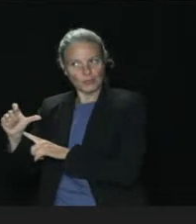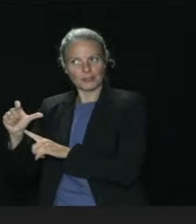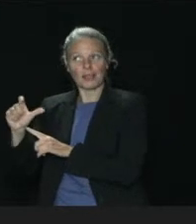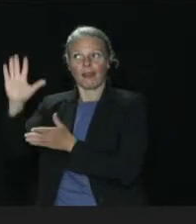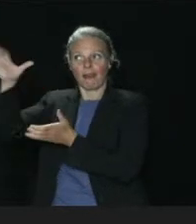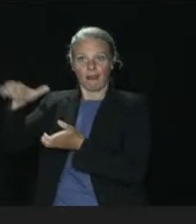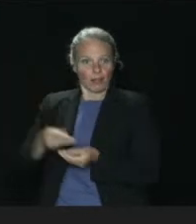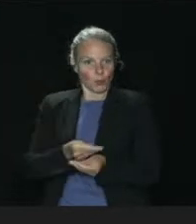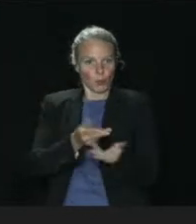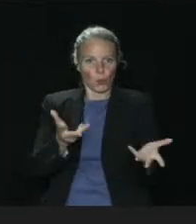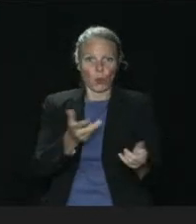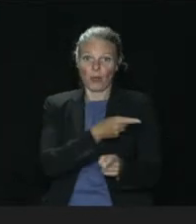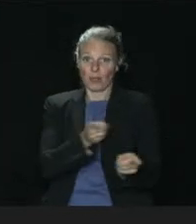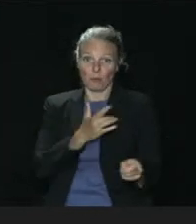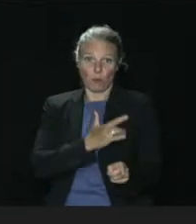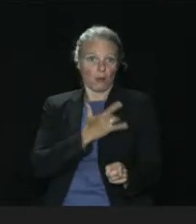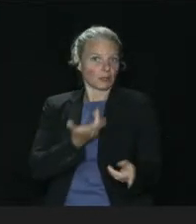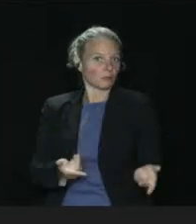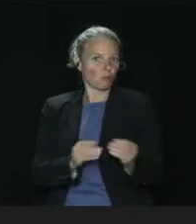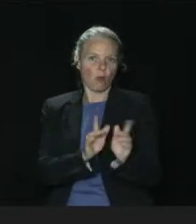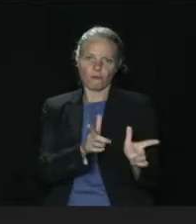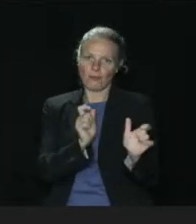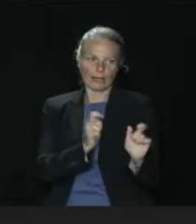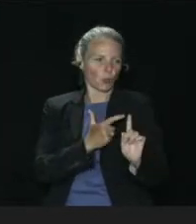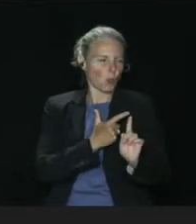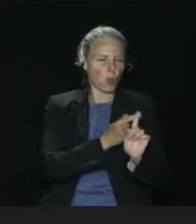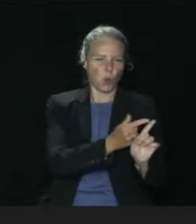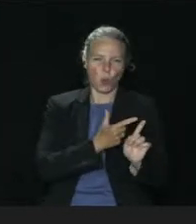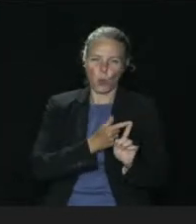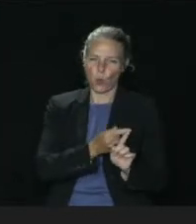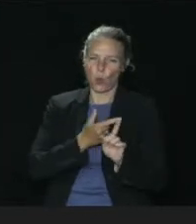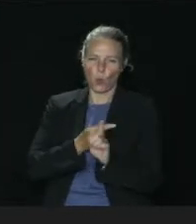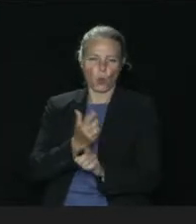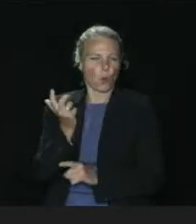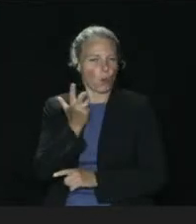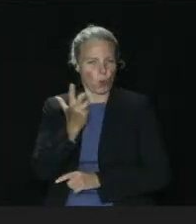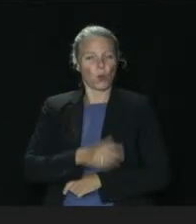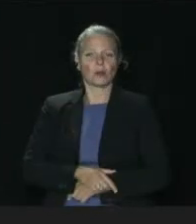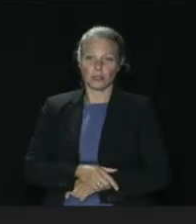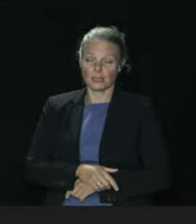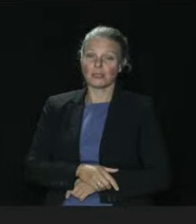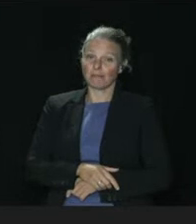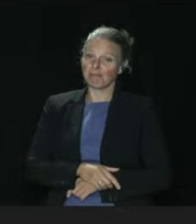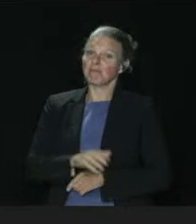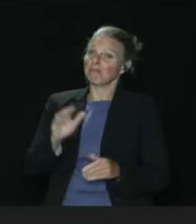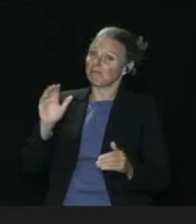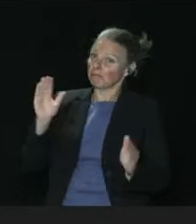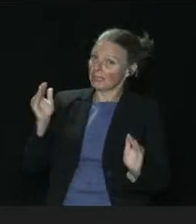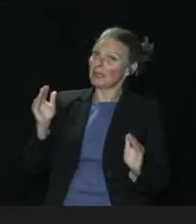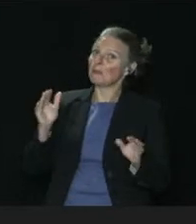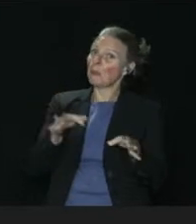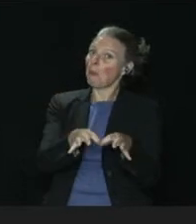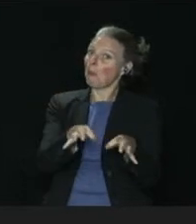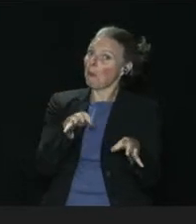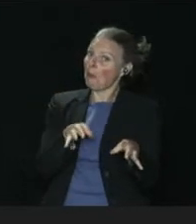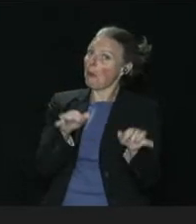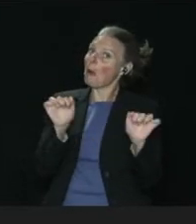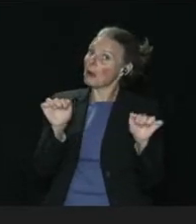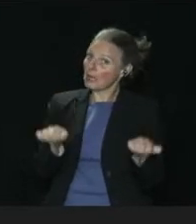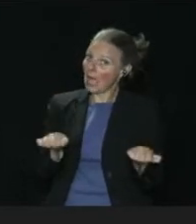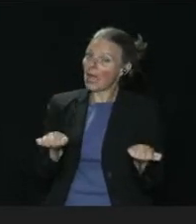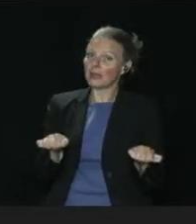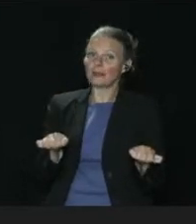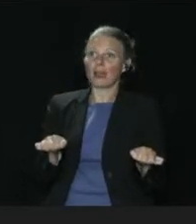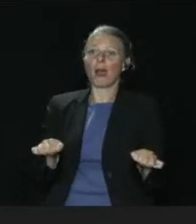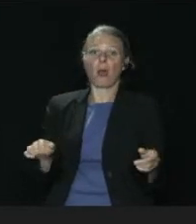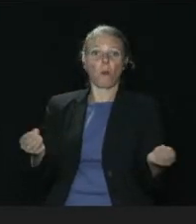their vaccination programs. That yes, I think hopefully we can accelerate and have many more Canadians receiving